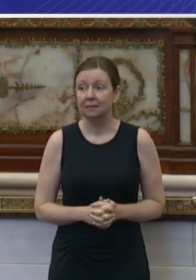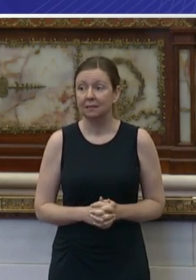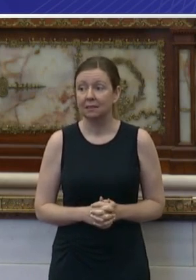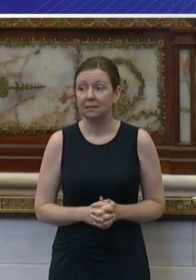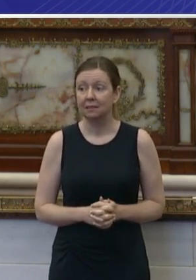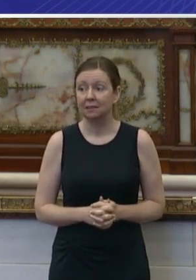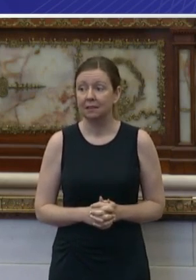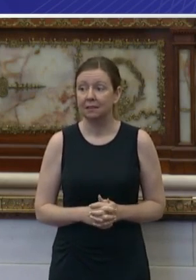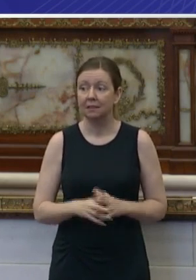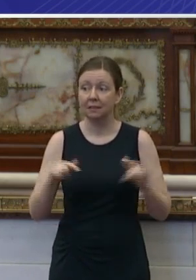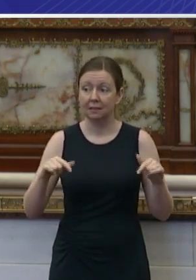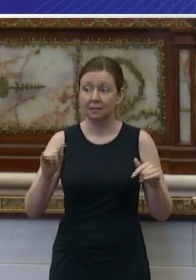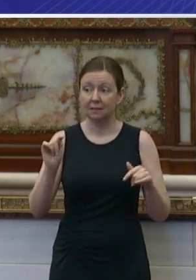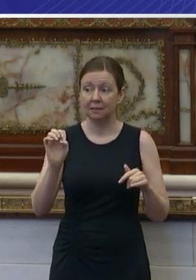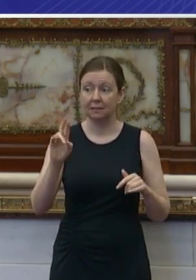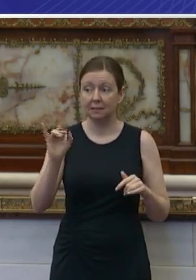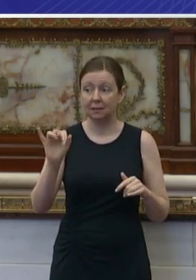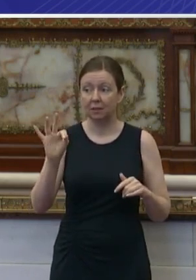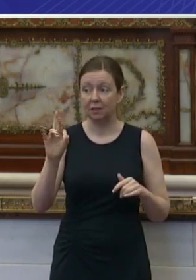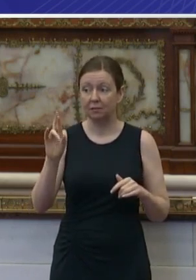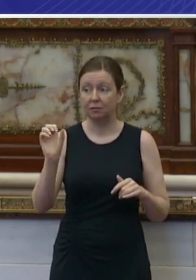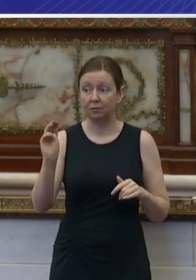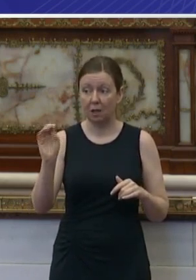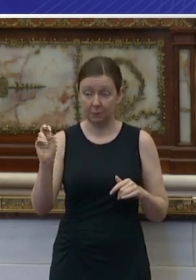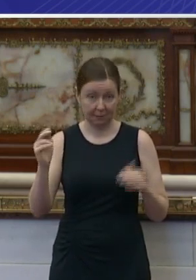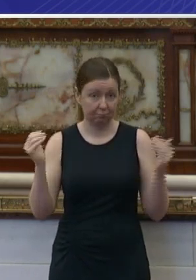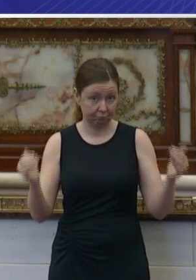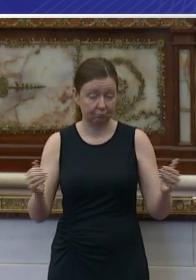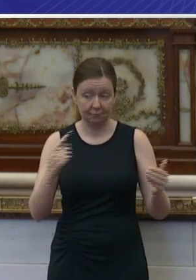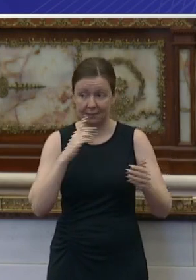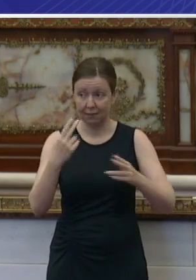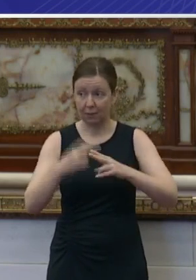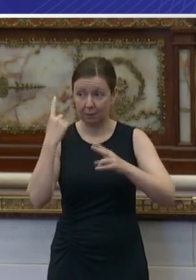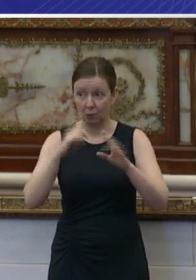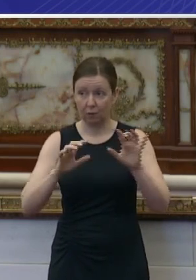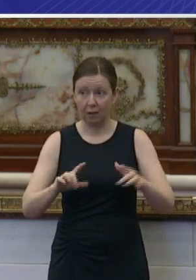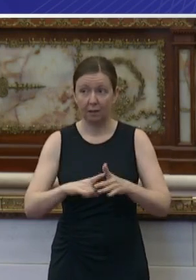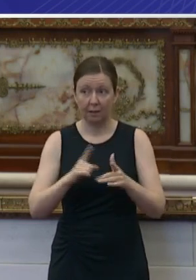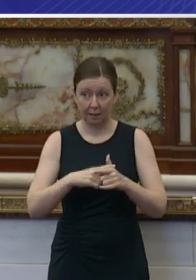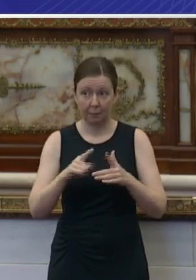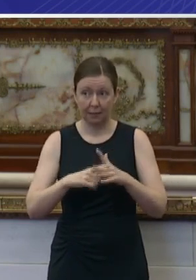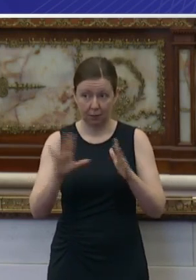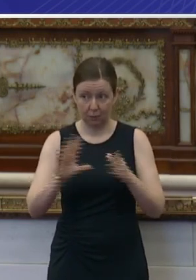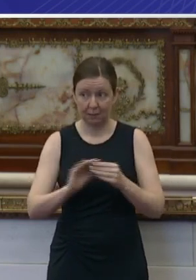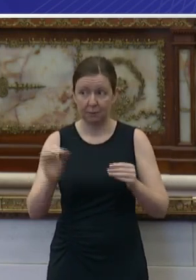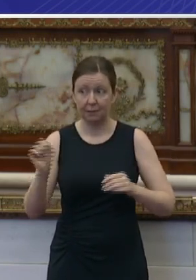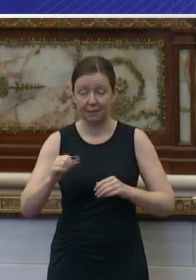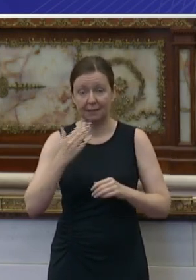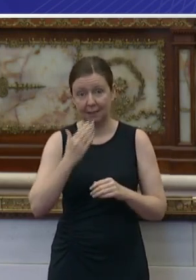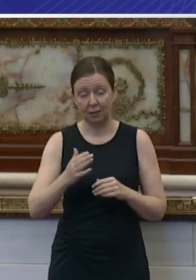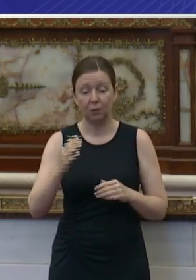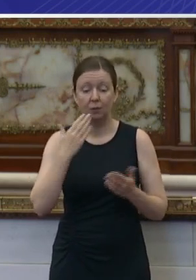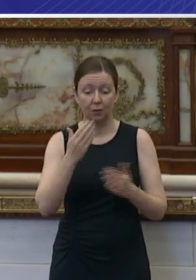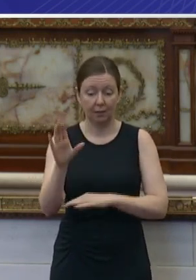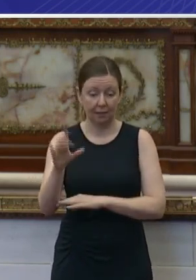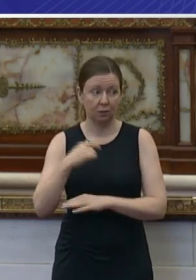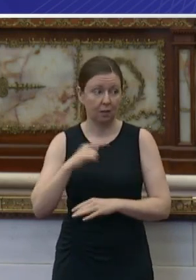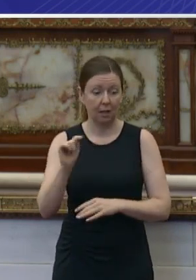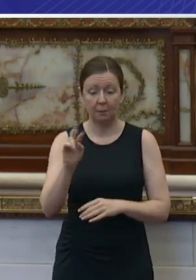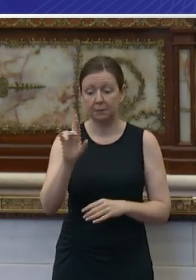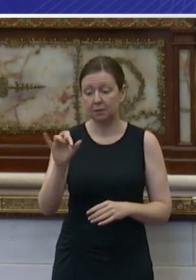This is Terry Fromson. Okay, Ms. Fromson, if you want to state your name for the record and begin your testimony. Yes, thank you. Good afternoon. I'm